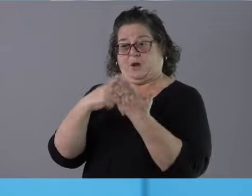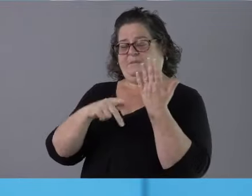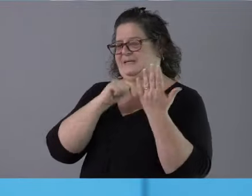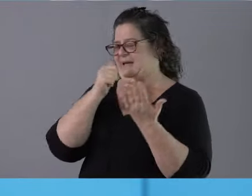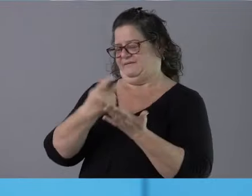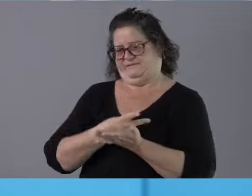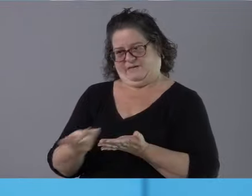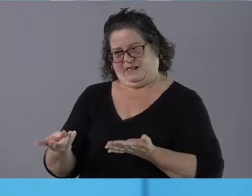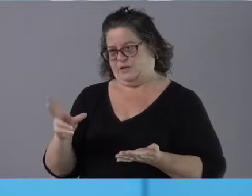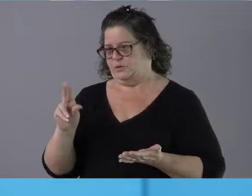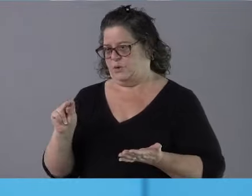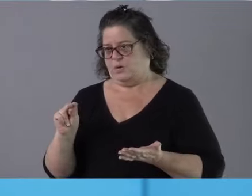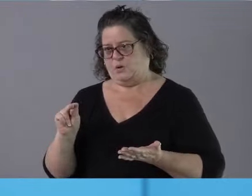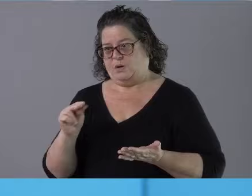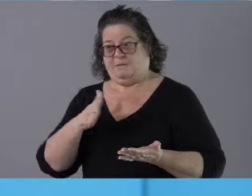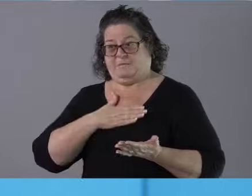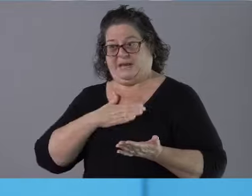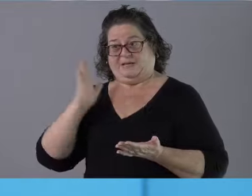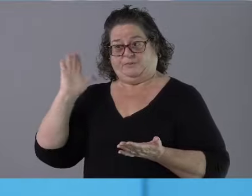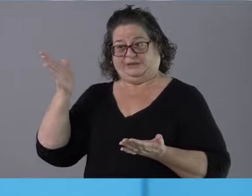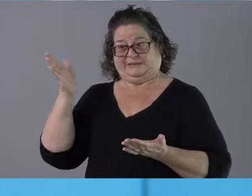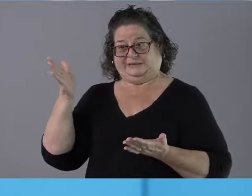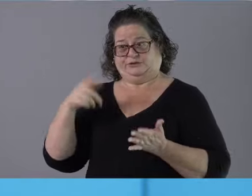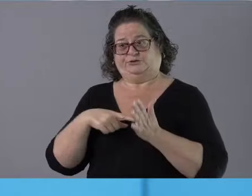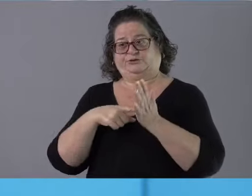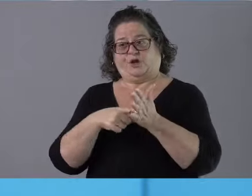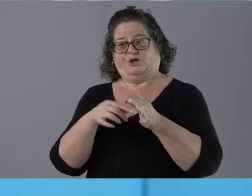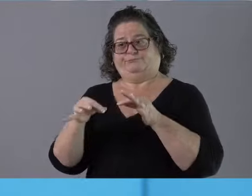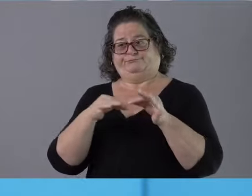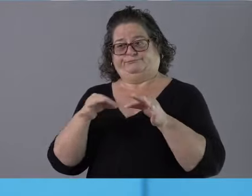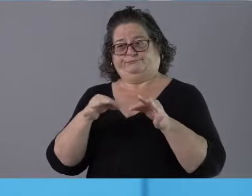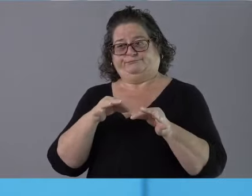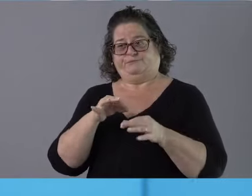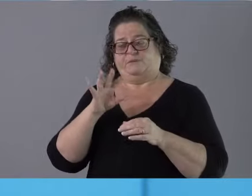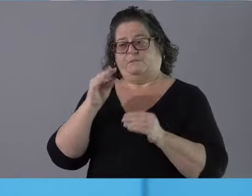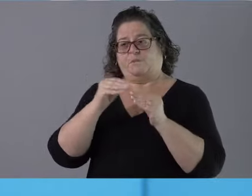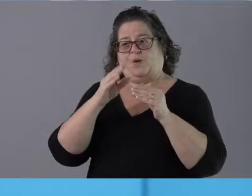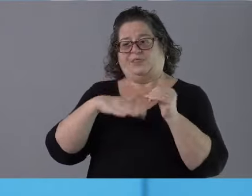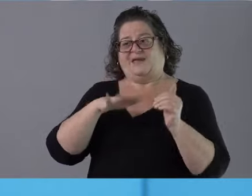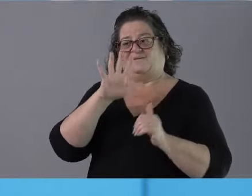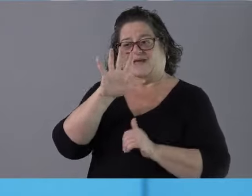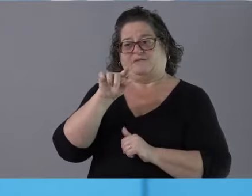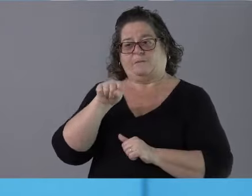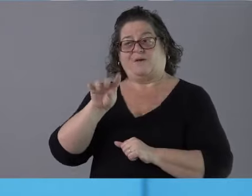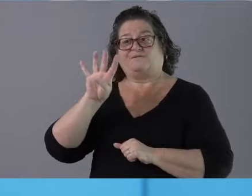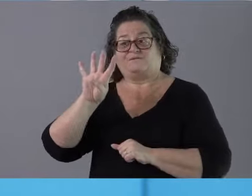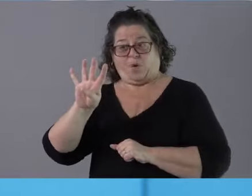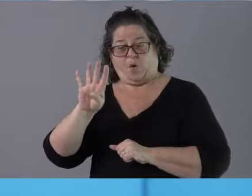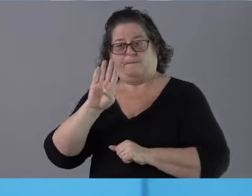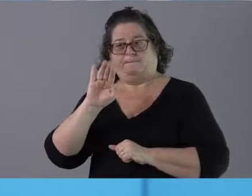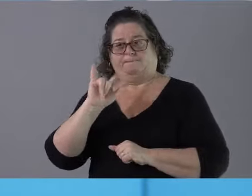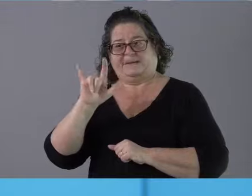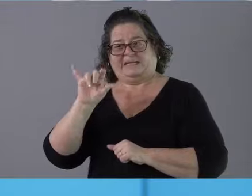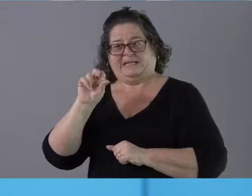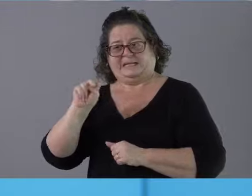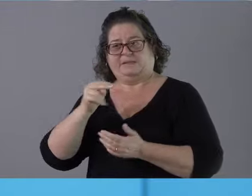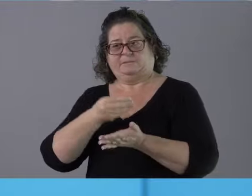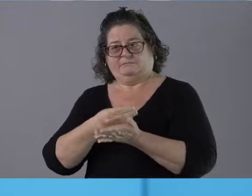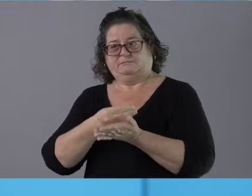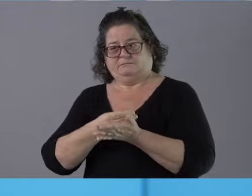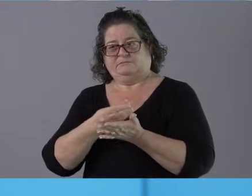over $5.4 billion in federal funds go out. That's $840 a week to